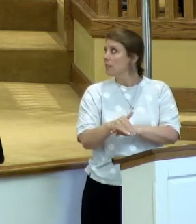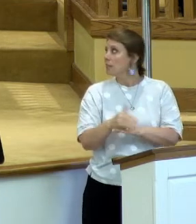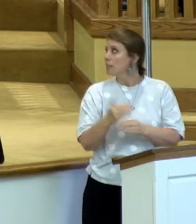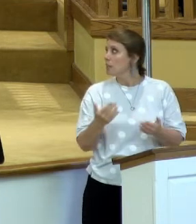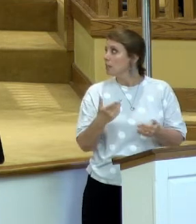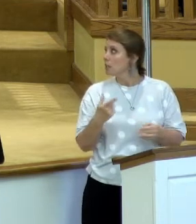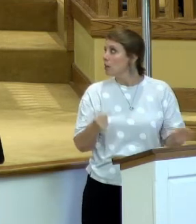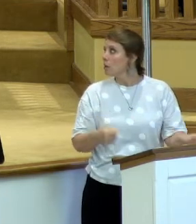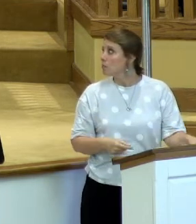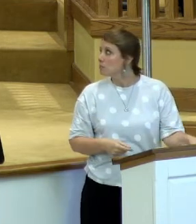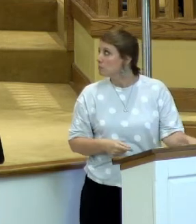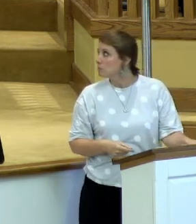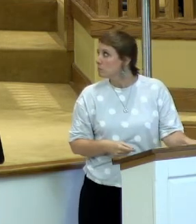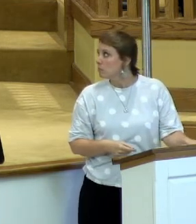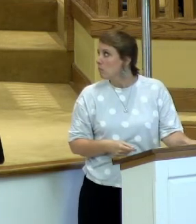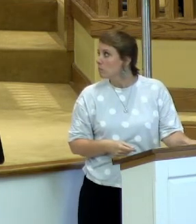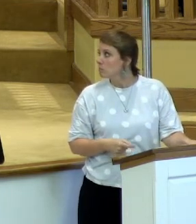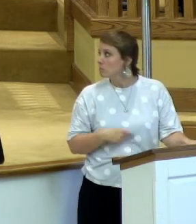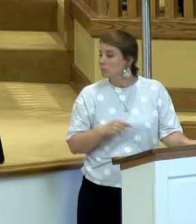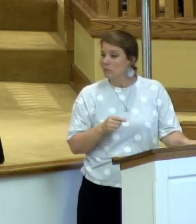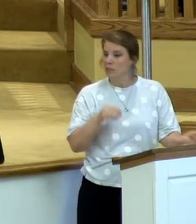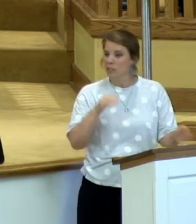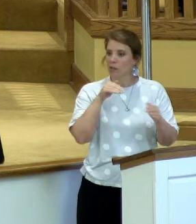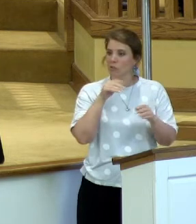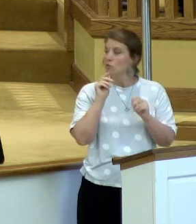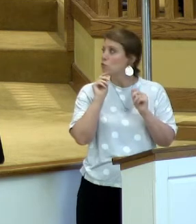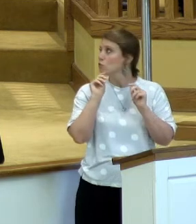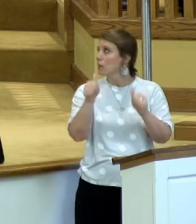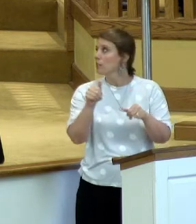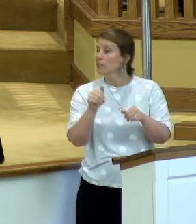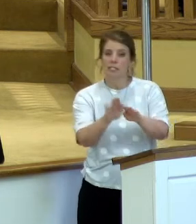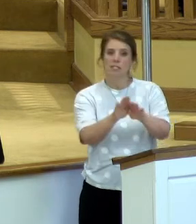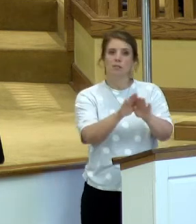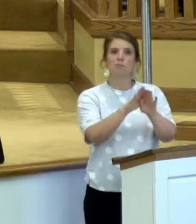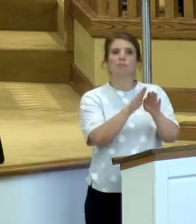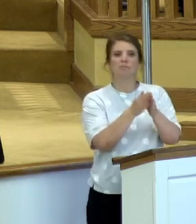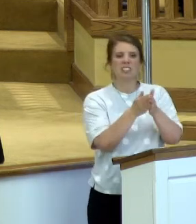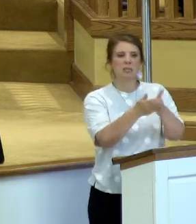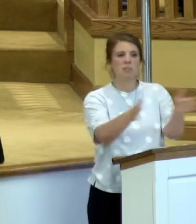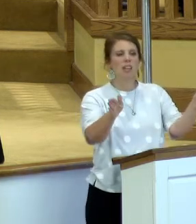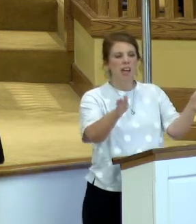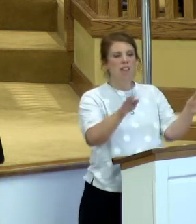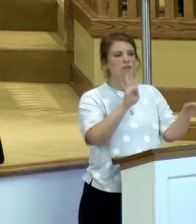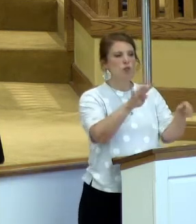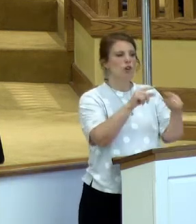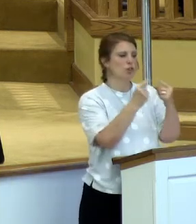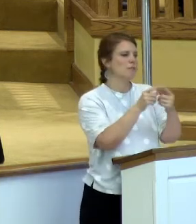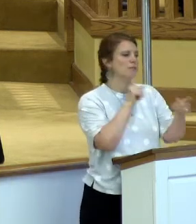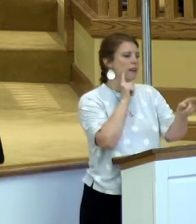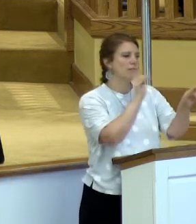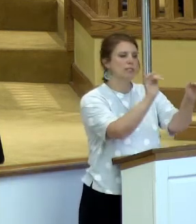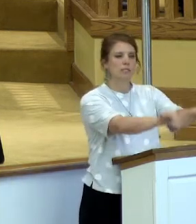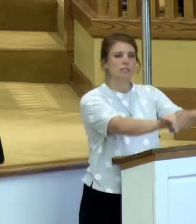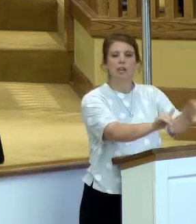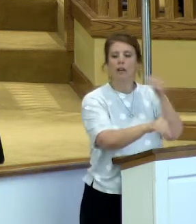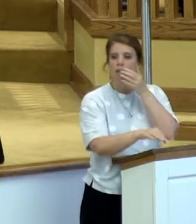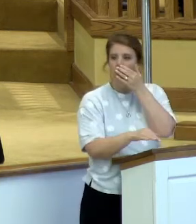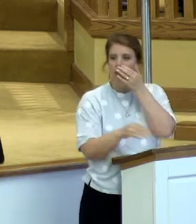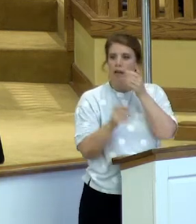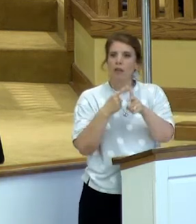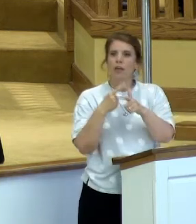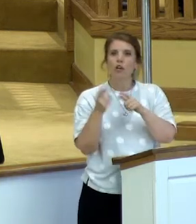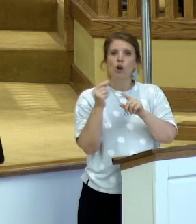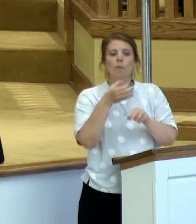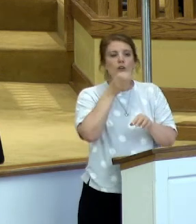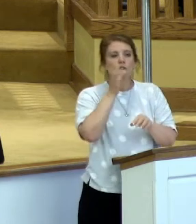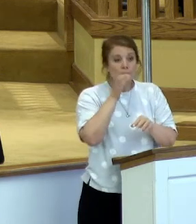go. I want to get right into this evening. So we're going to split up into four groups. The deaf will stay here, and then we're going to go by beverage tonight.